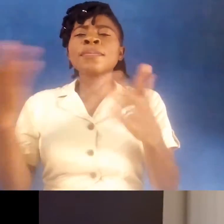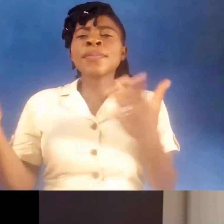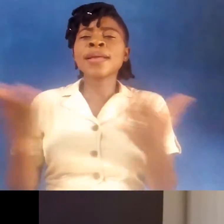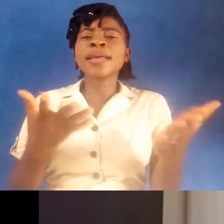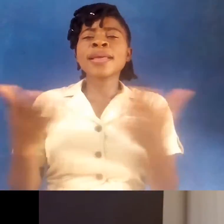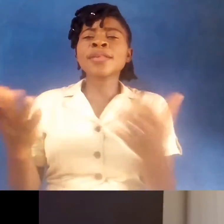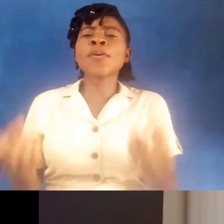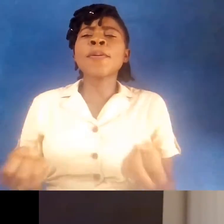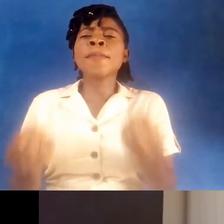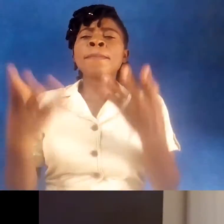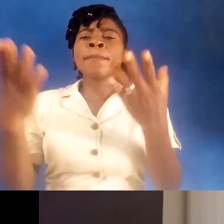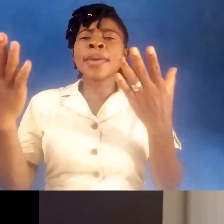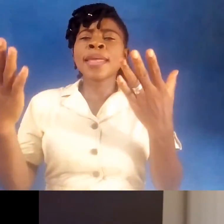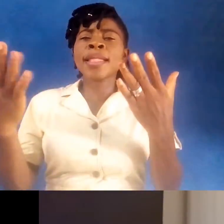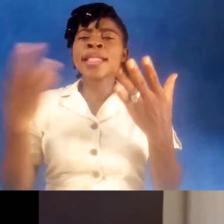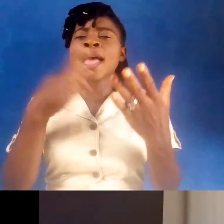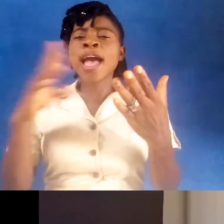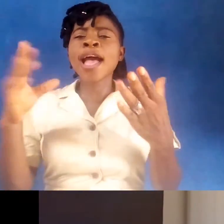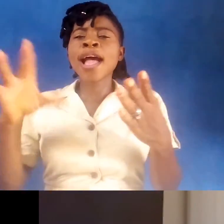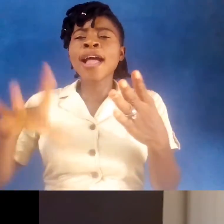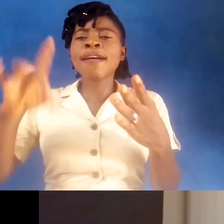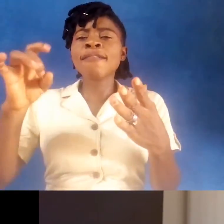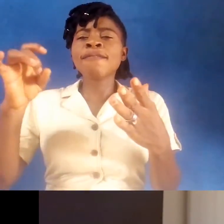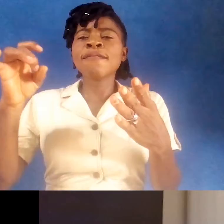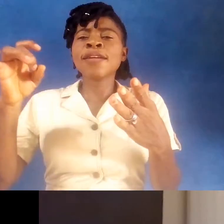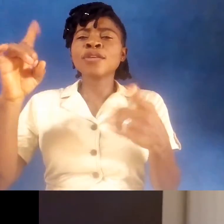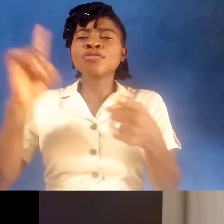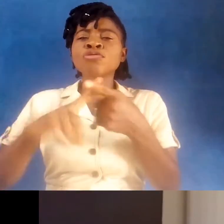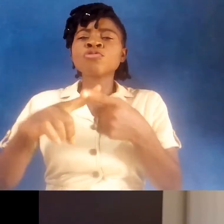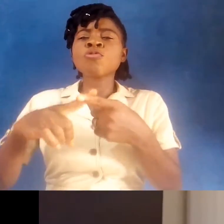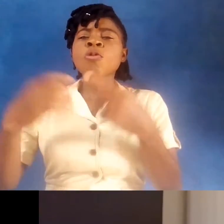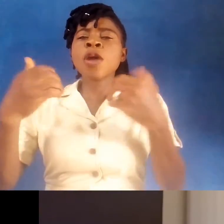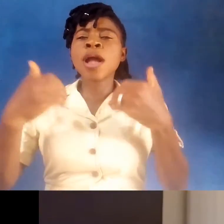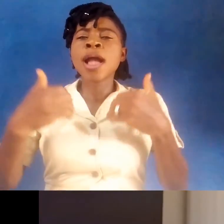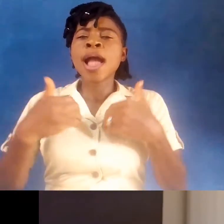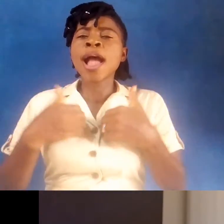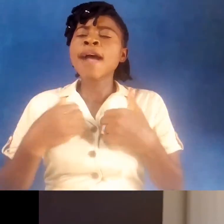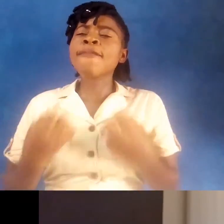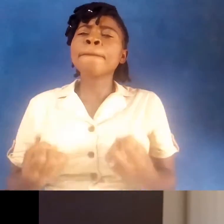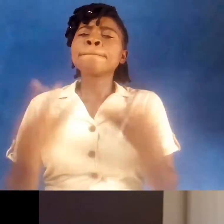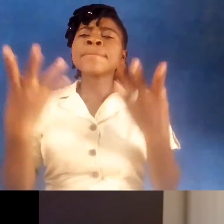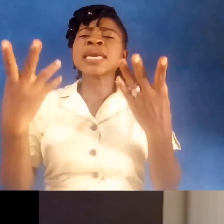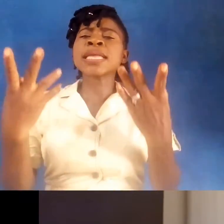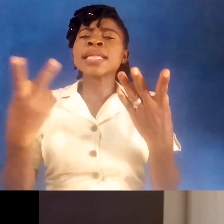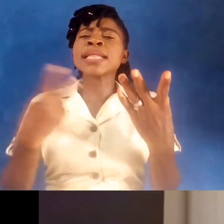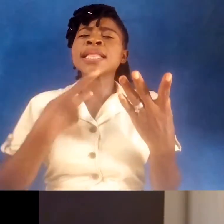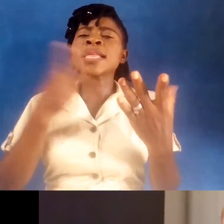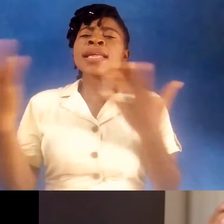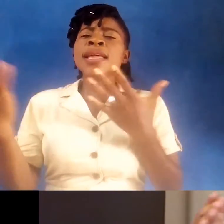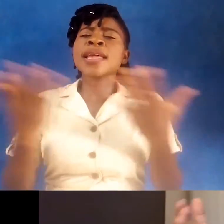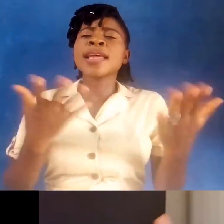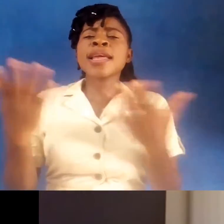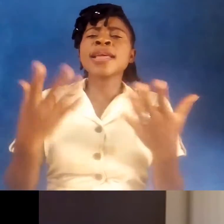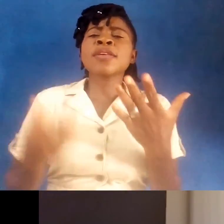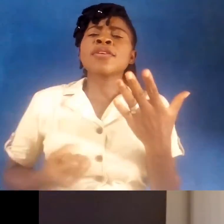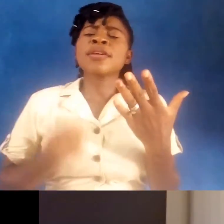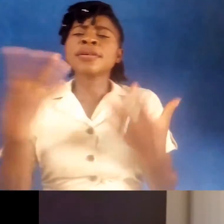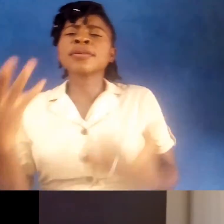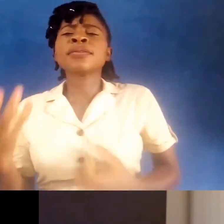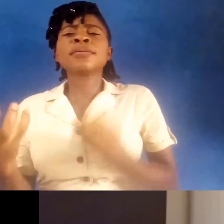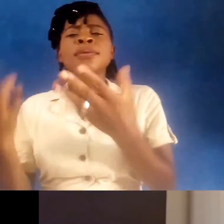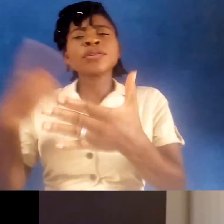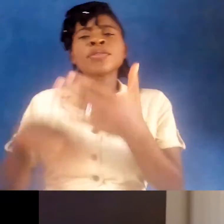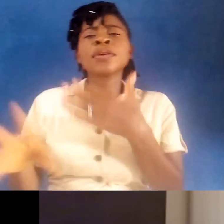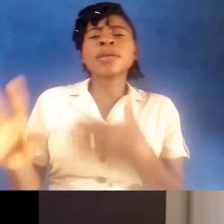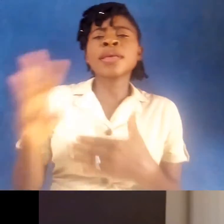gestural expressions in them. But both developed and yet to be developed